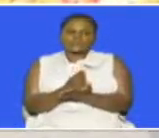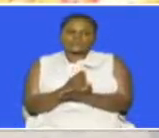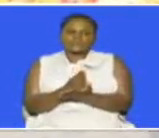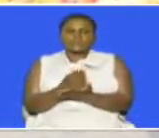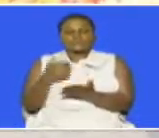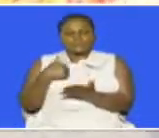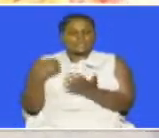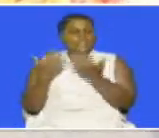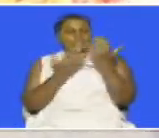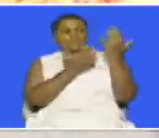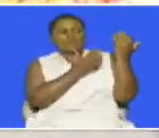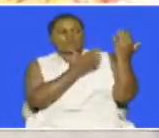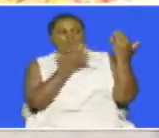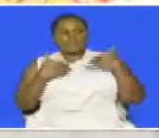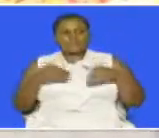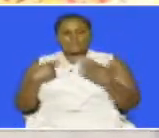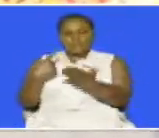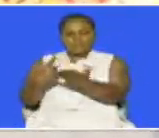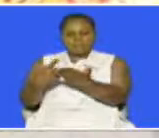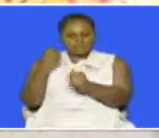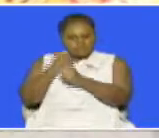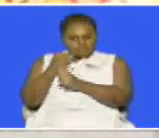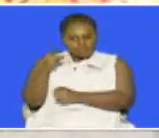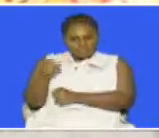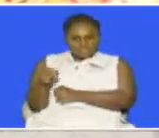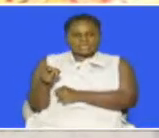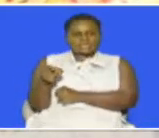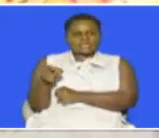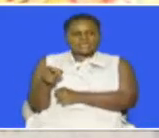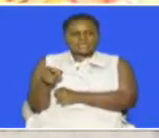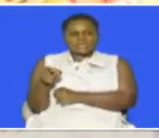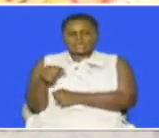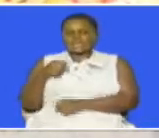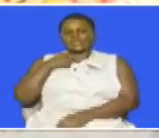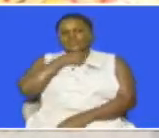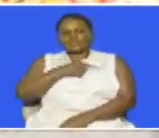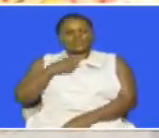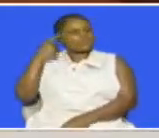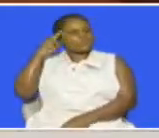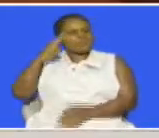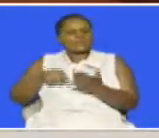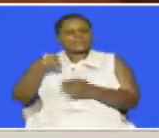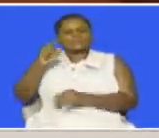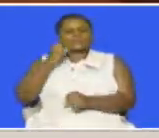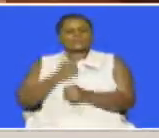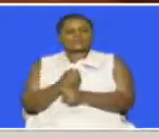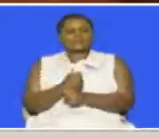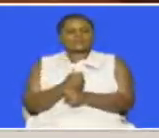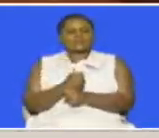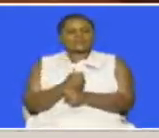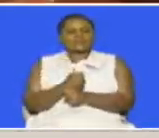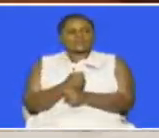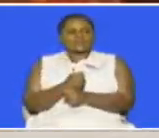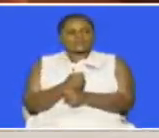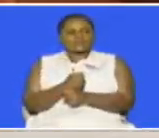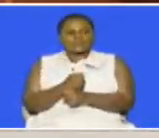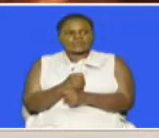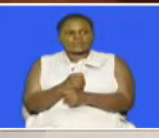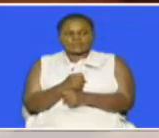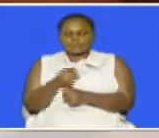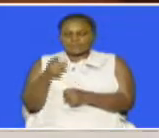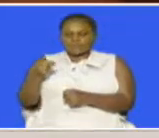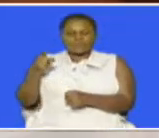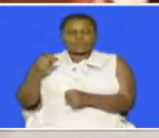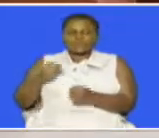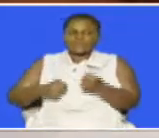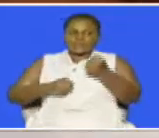I hope those who engaged in this exercise regret what they did. You can be a fan of a certain